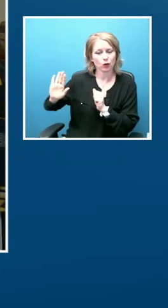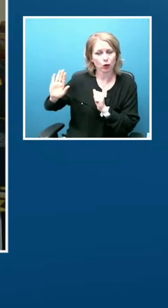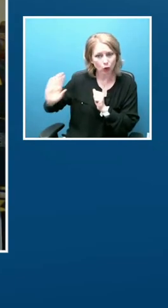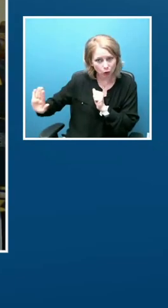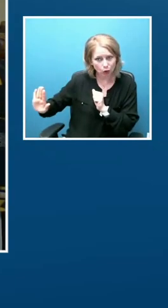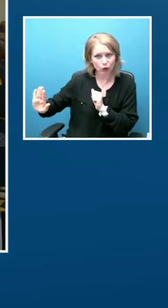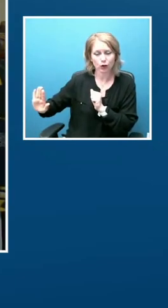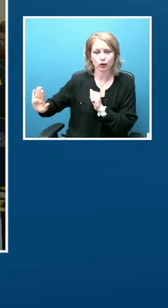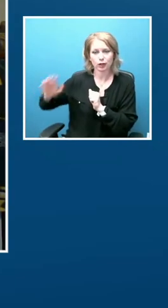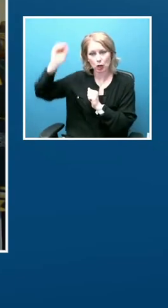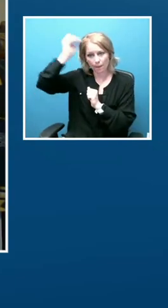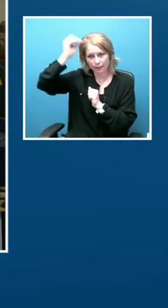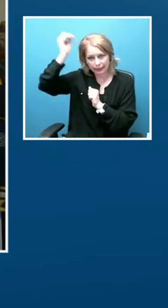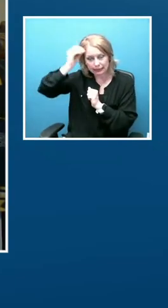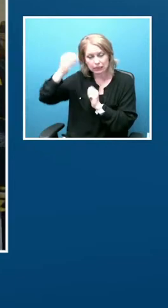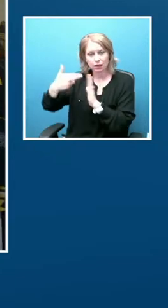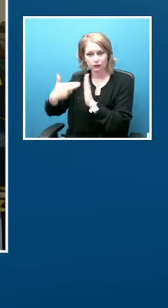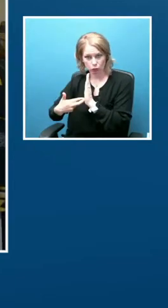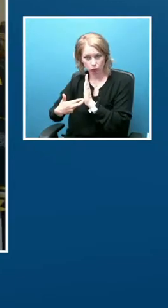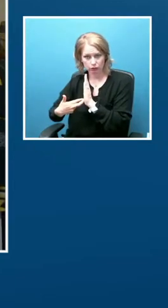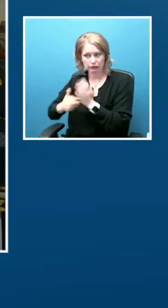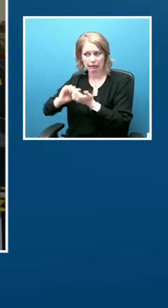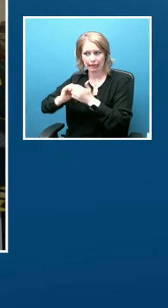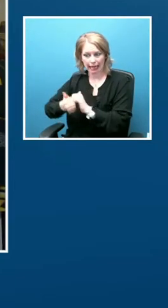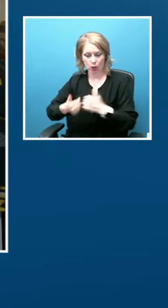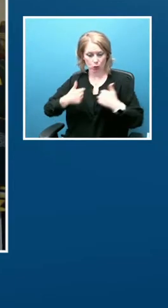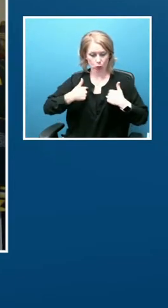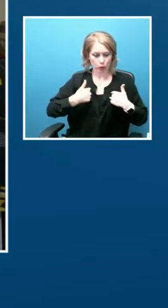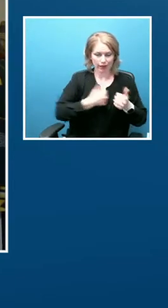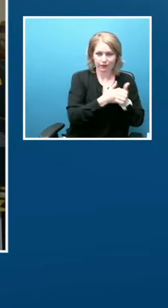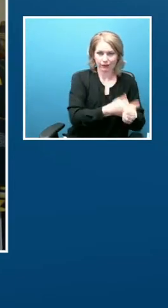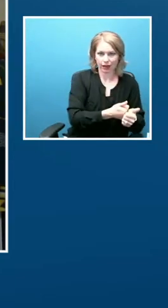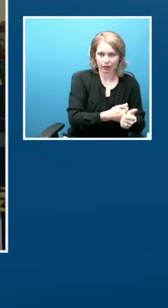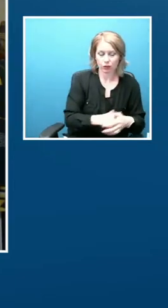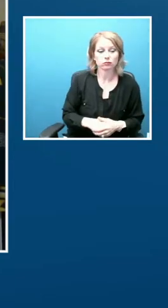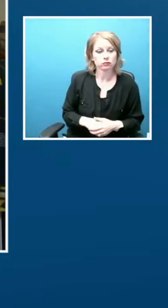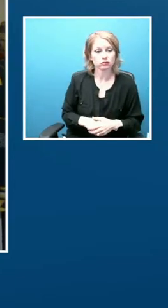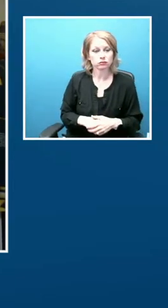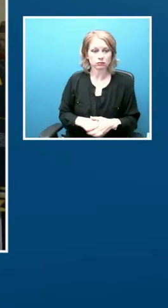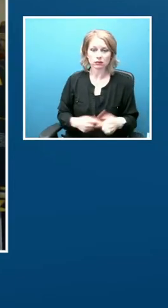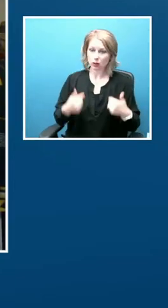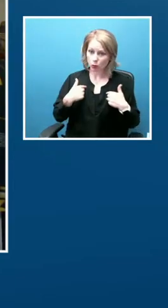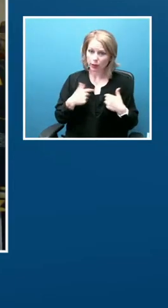of the rules and how they're being implemented. We are committed to moving